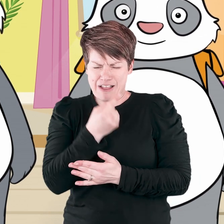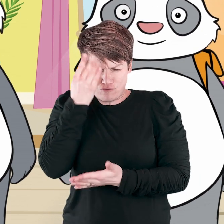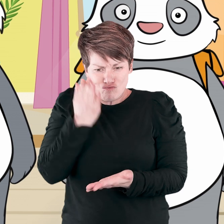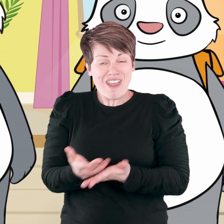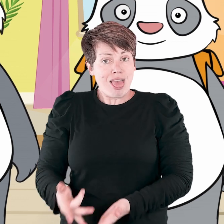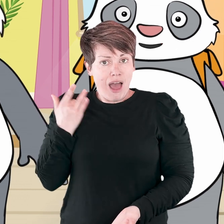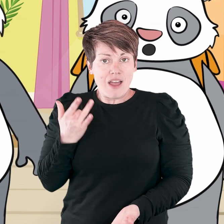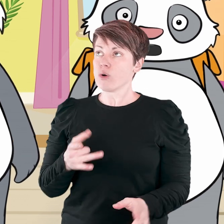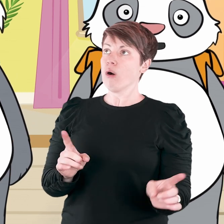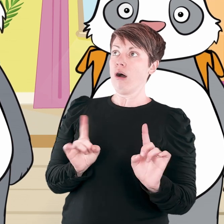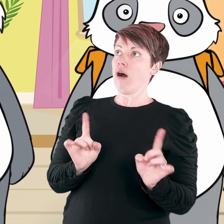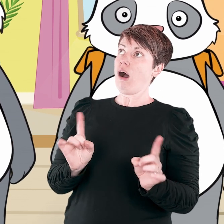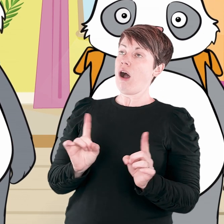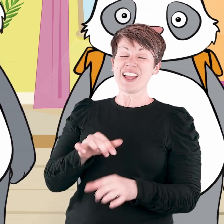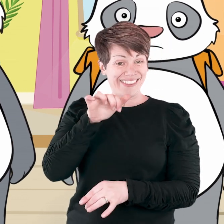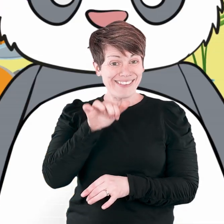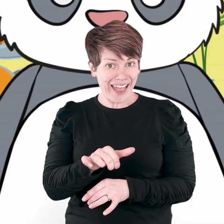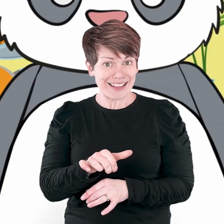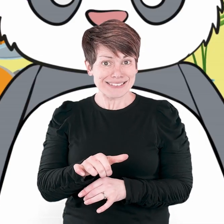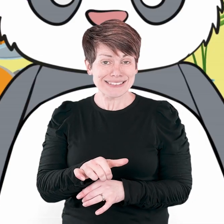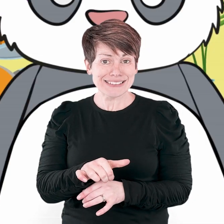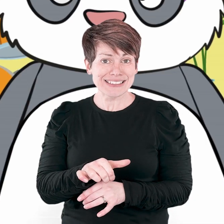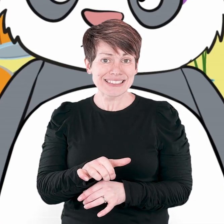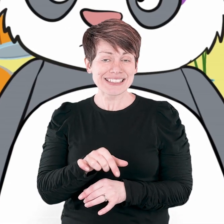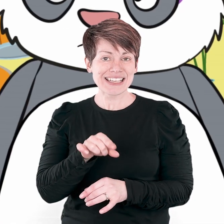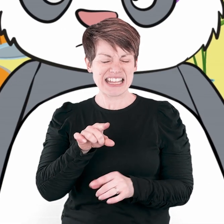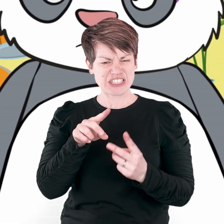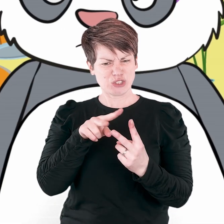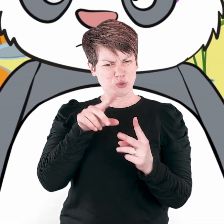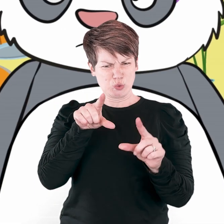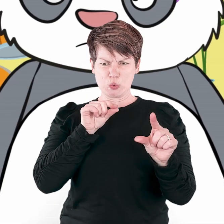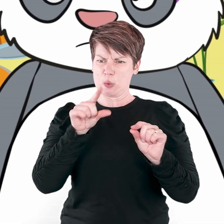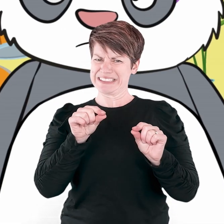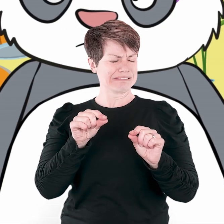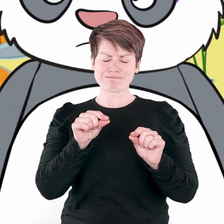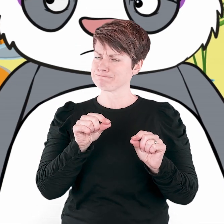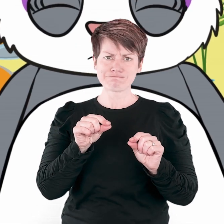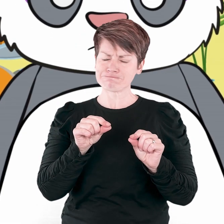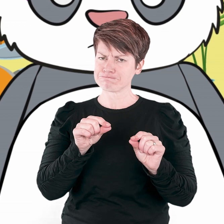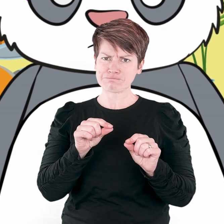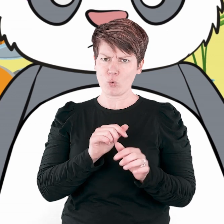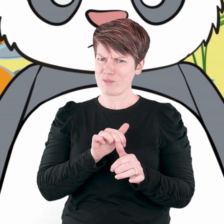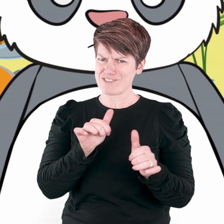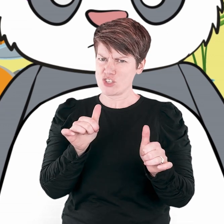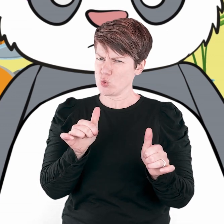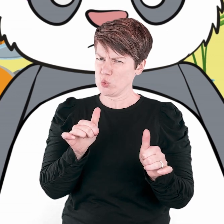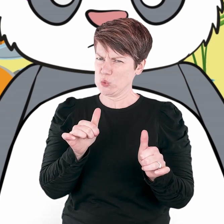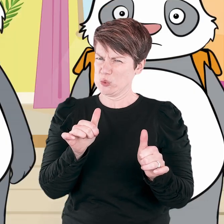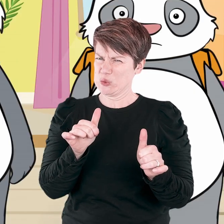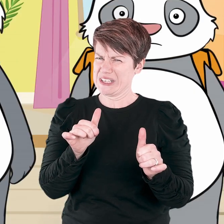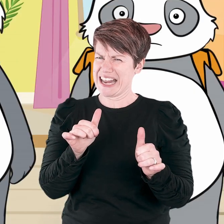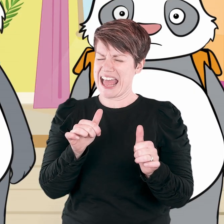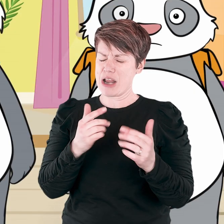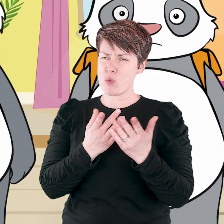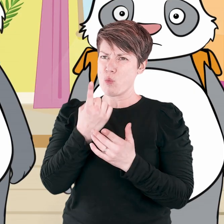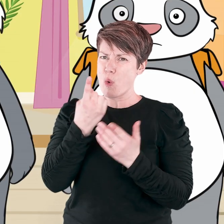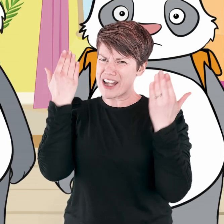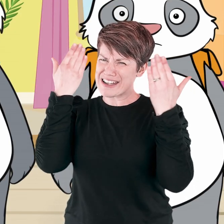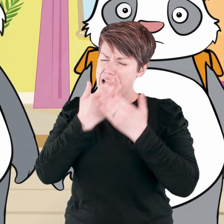For real. What? Yes, and his choices were not so fun. And he had the